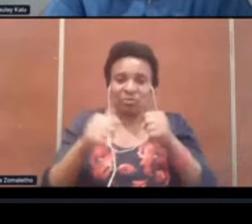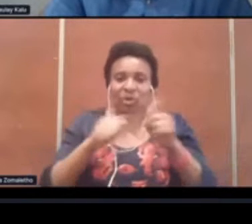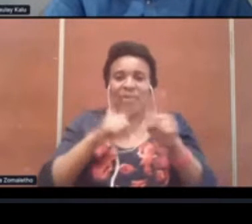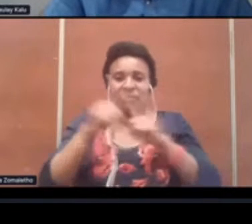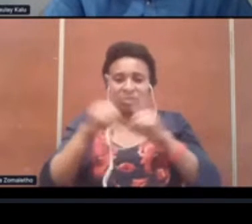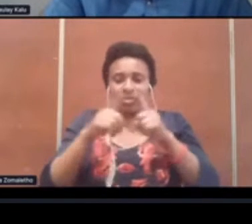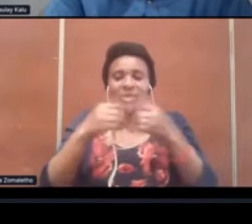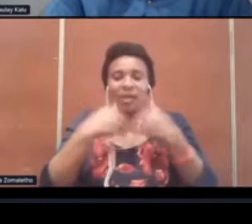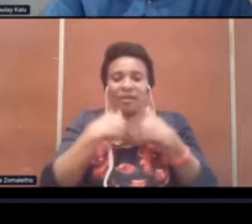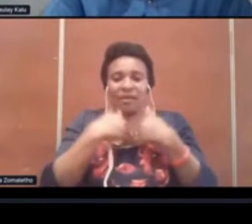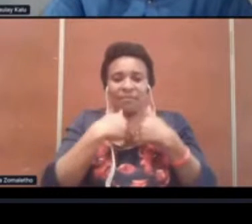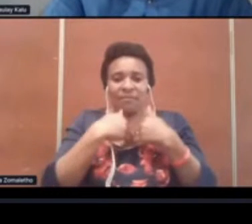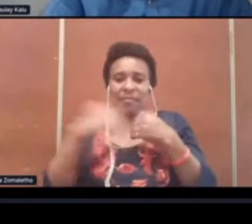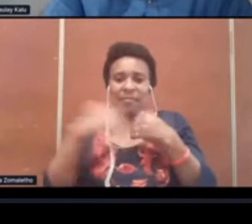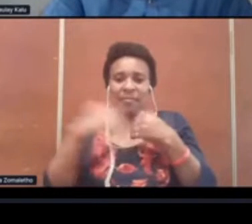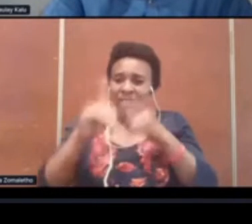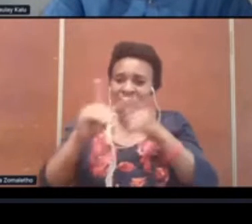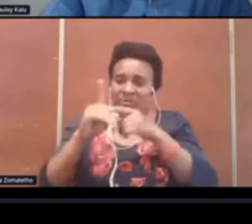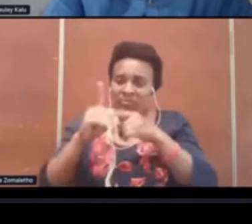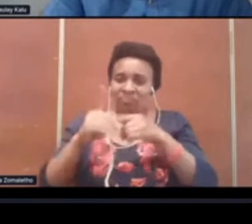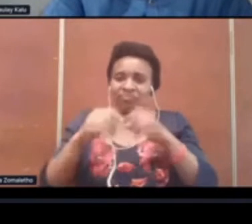lot financially.